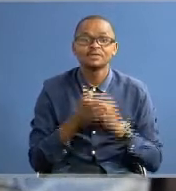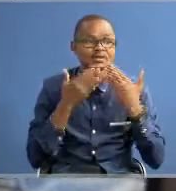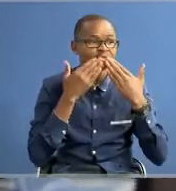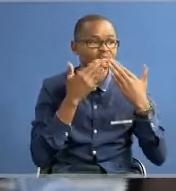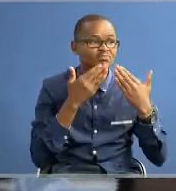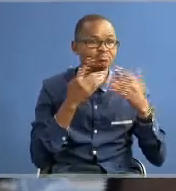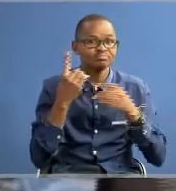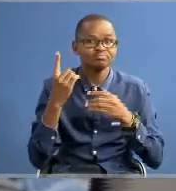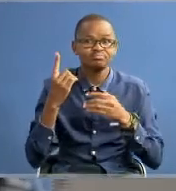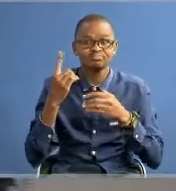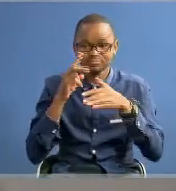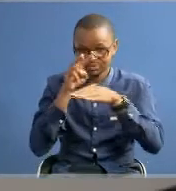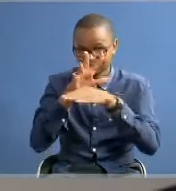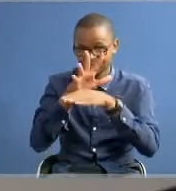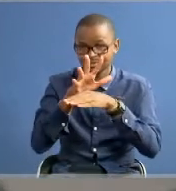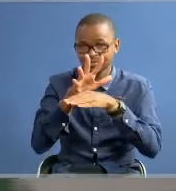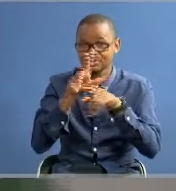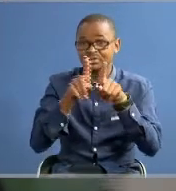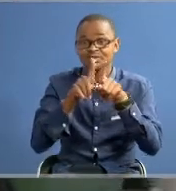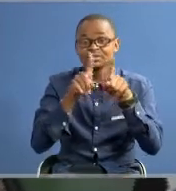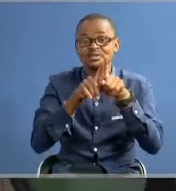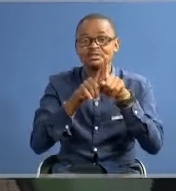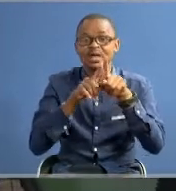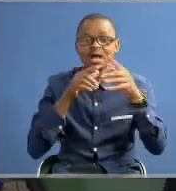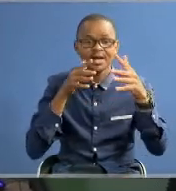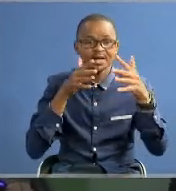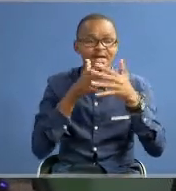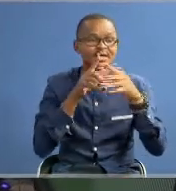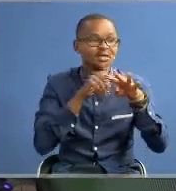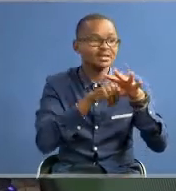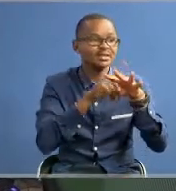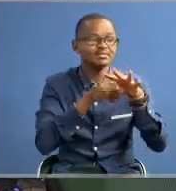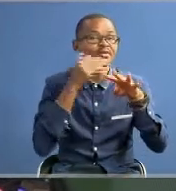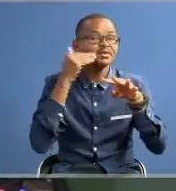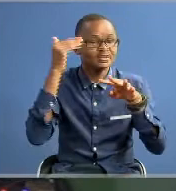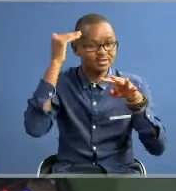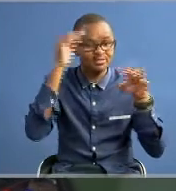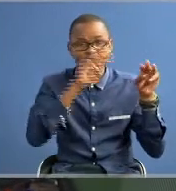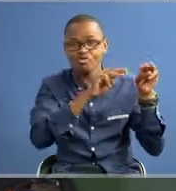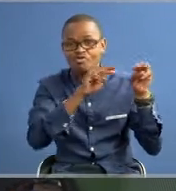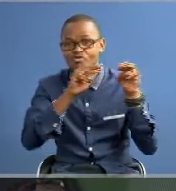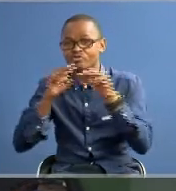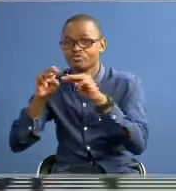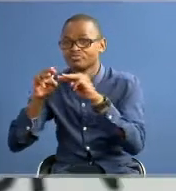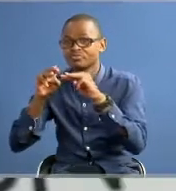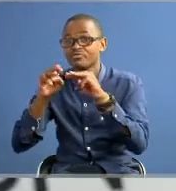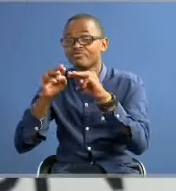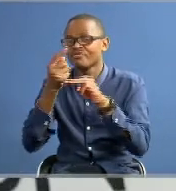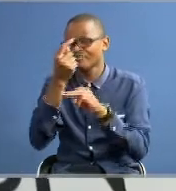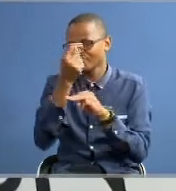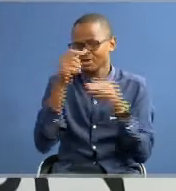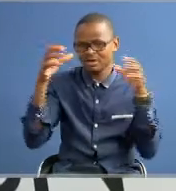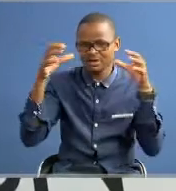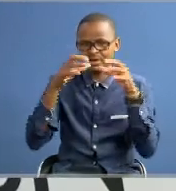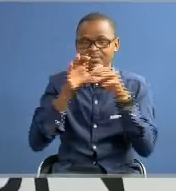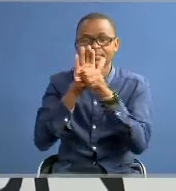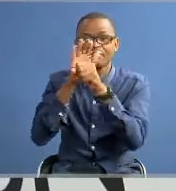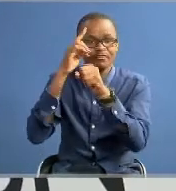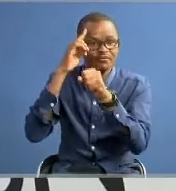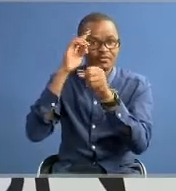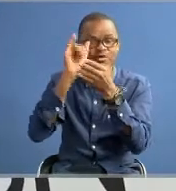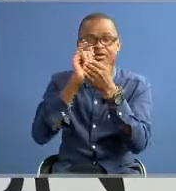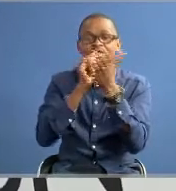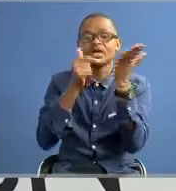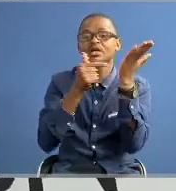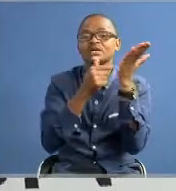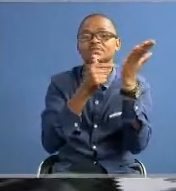Thanks to head tracking, the viewer's perspective is adjusted automatically when the head is moved. There are very few companies that push for the advancement